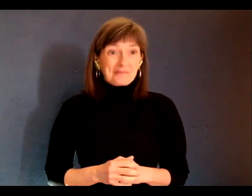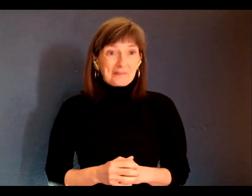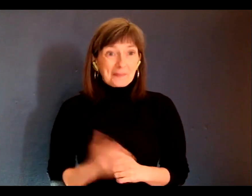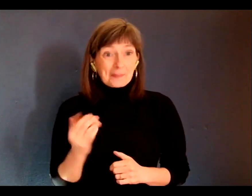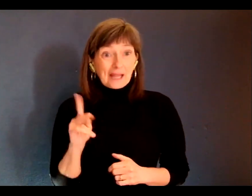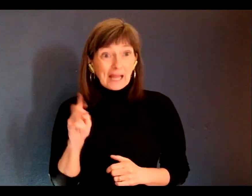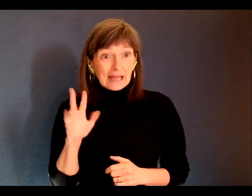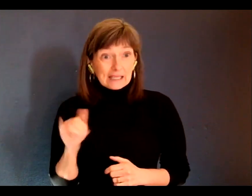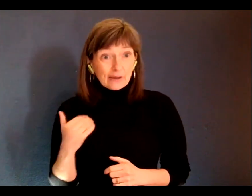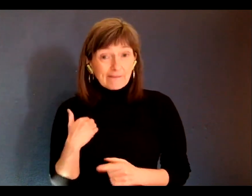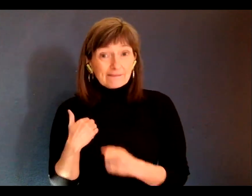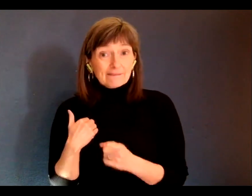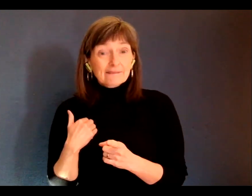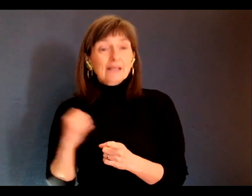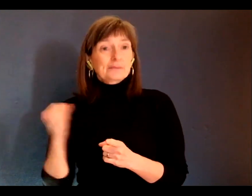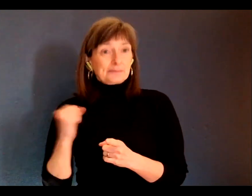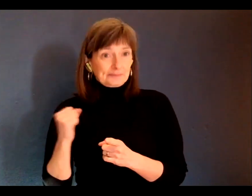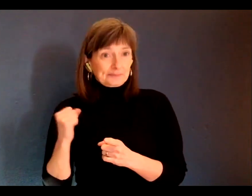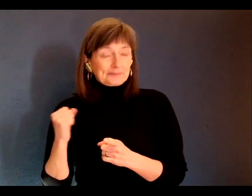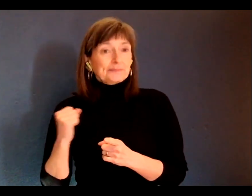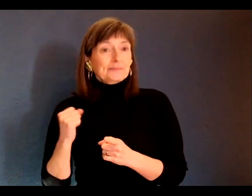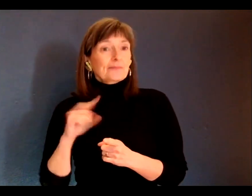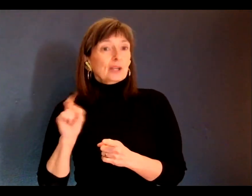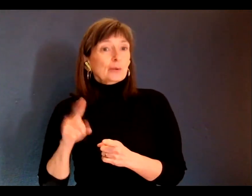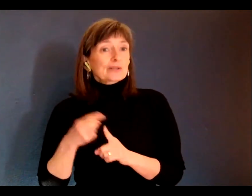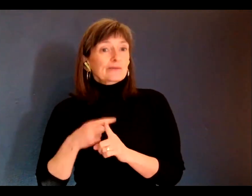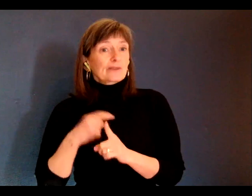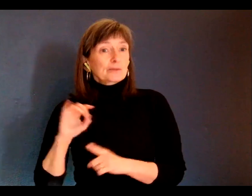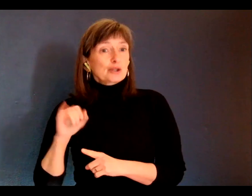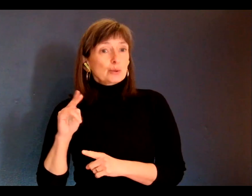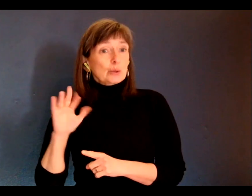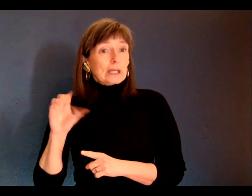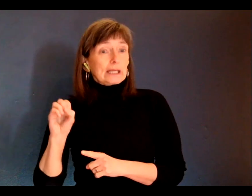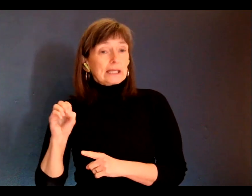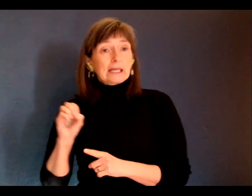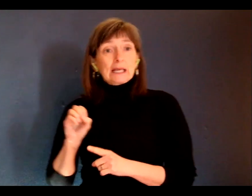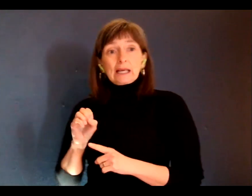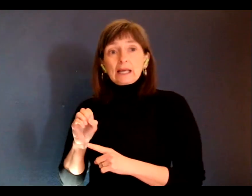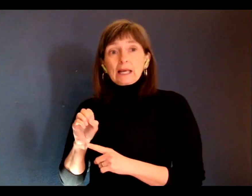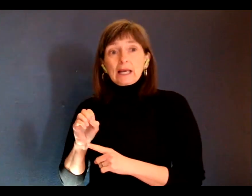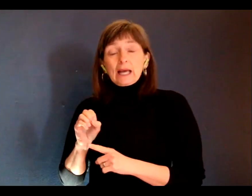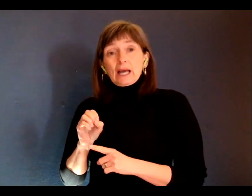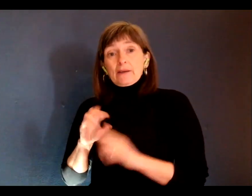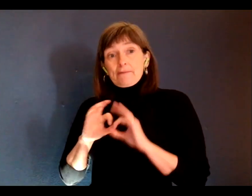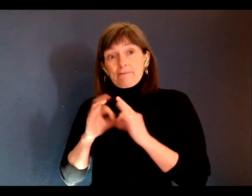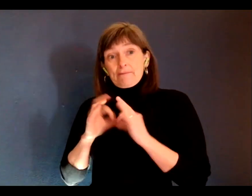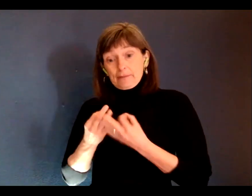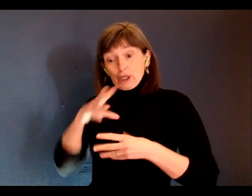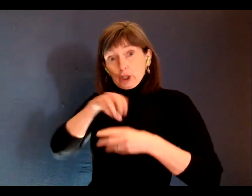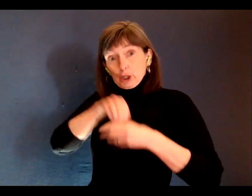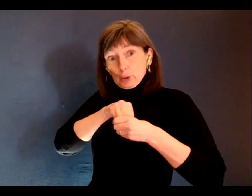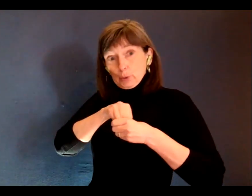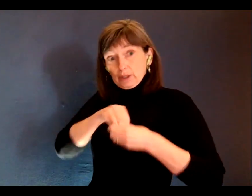Kelly, do you have a question? Yeah, there's a question from Julie. Are family members included in the conversations regarding advanced